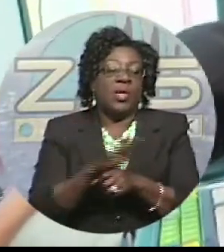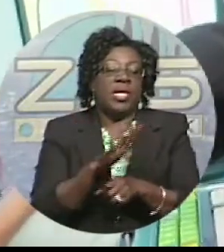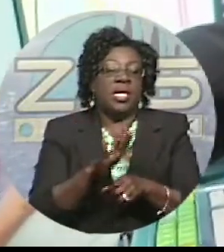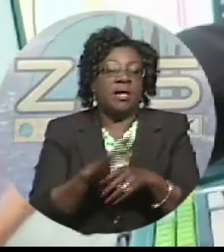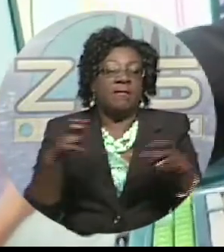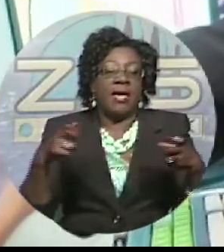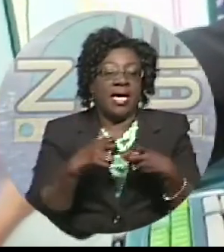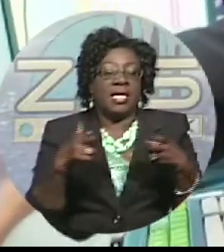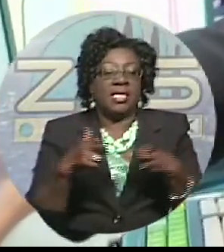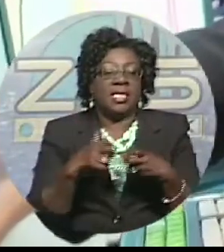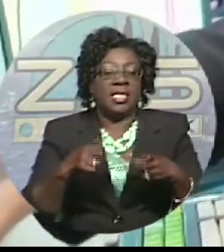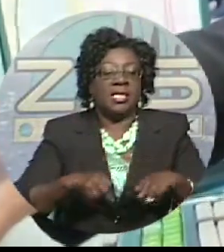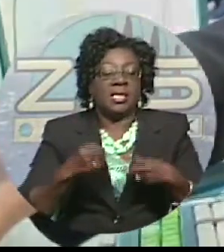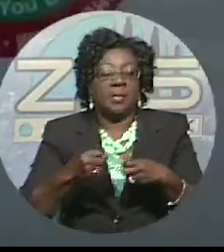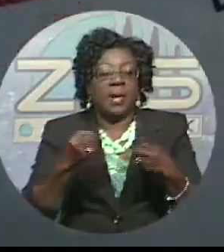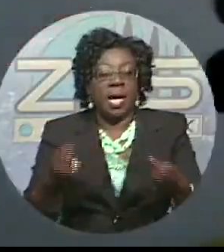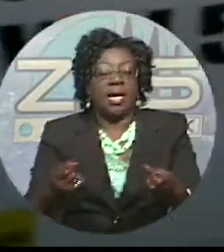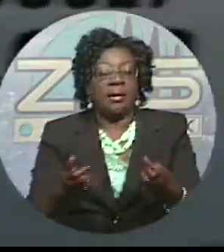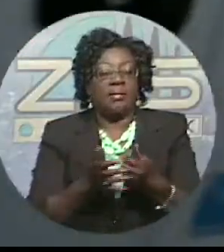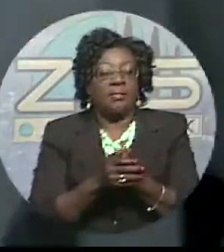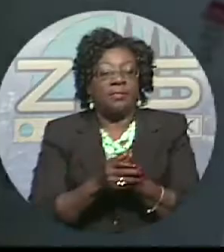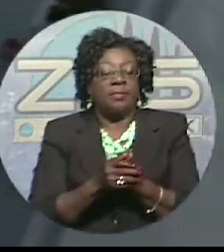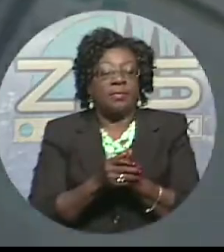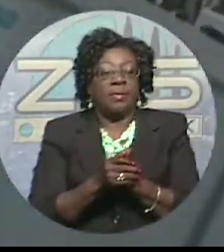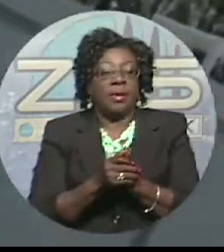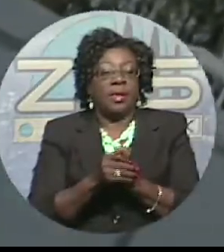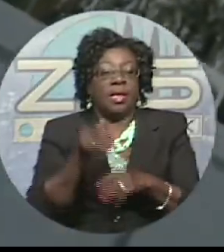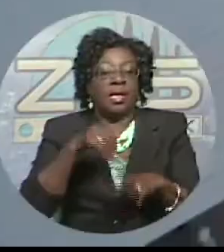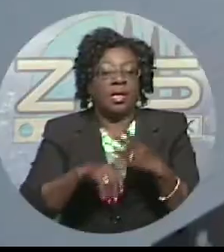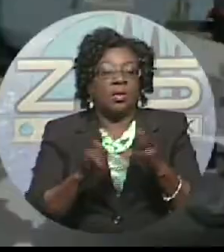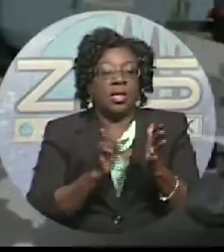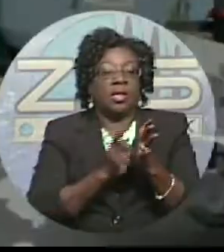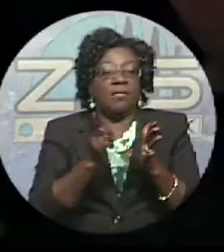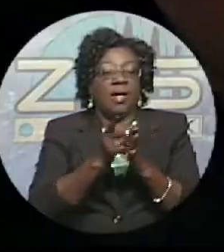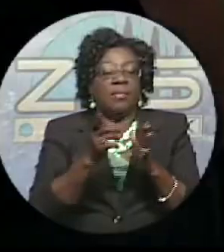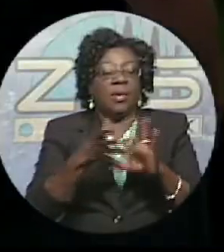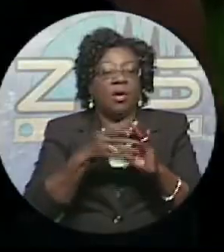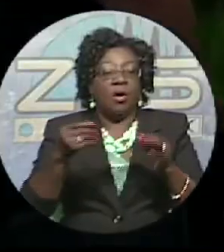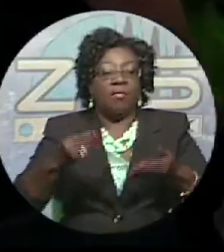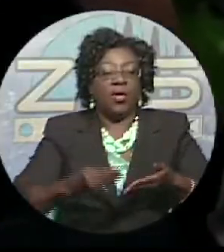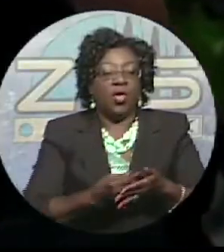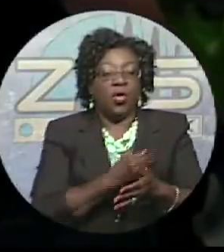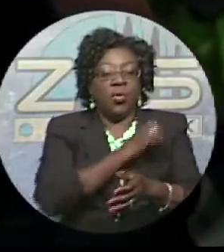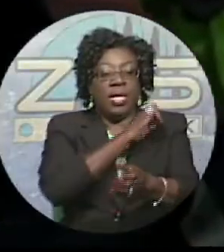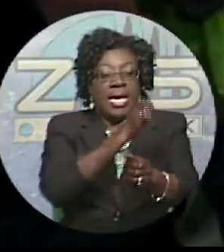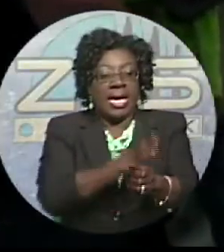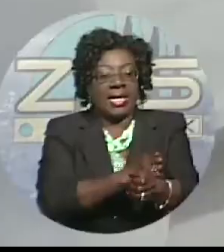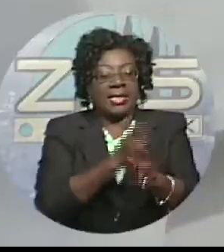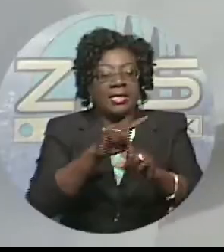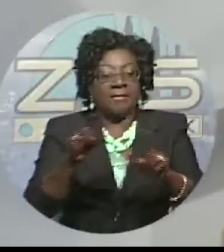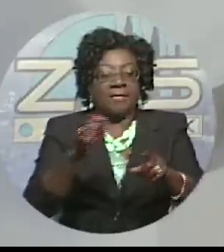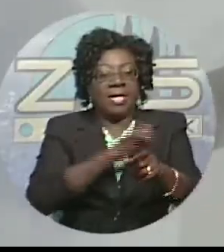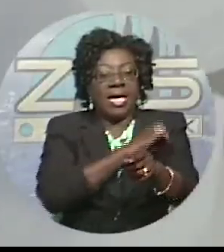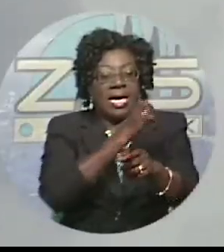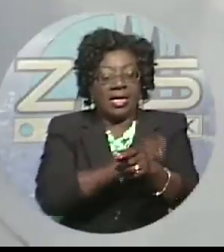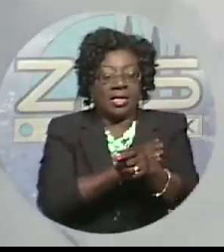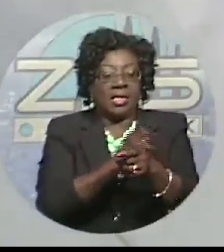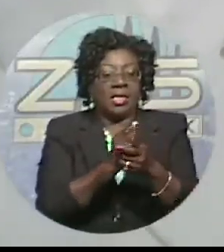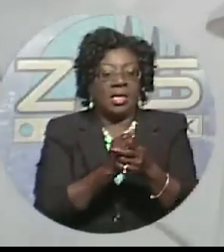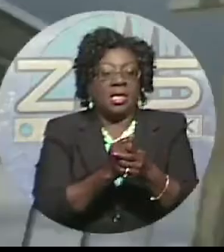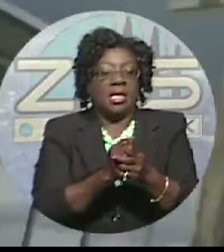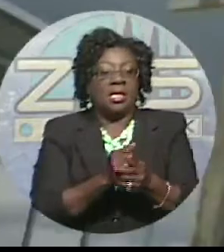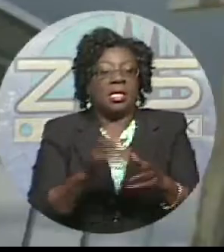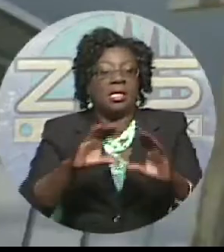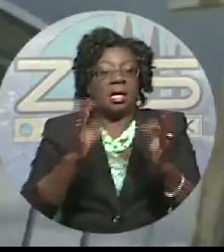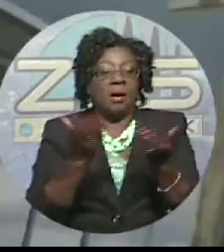reform criteria includes six key priority areas, including the development of renewable energy sources, which Mr. Davis says the new company